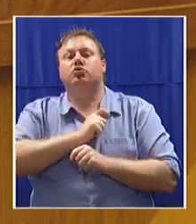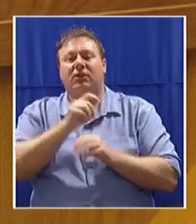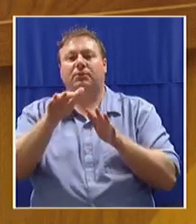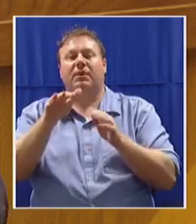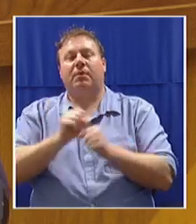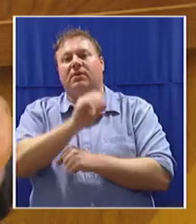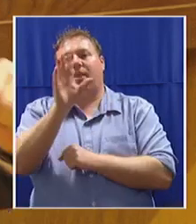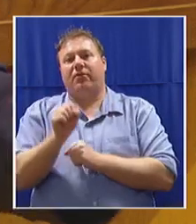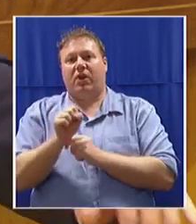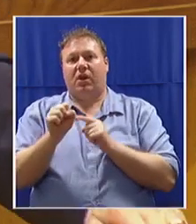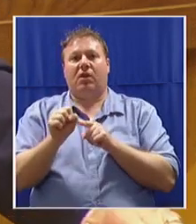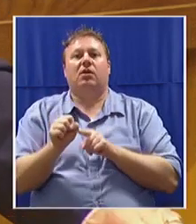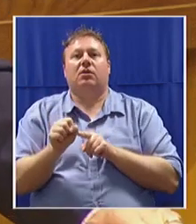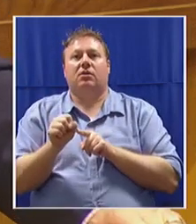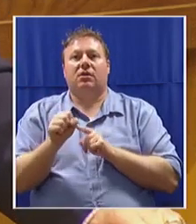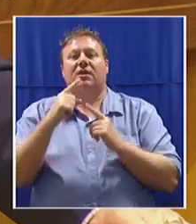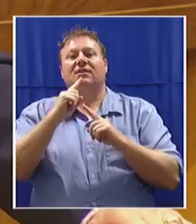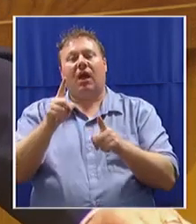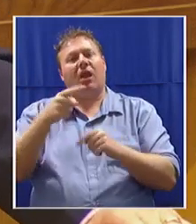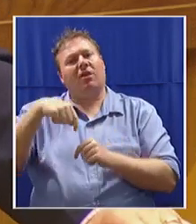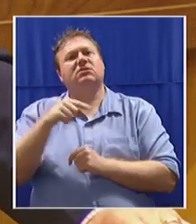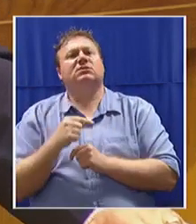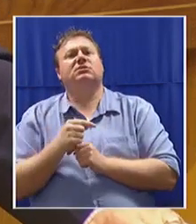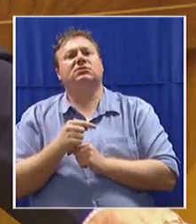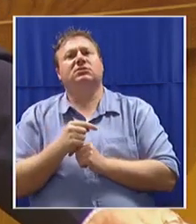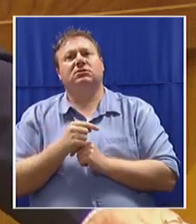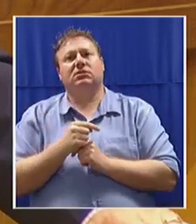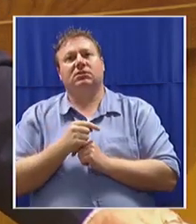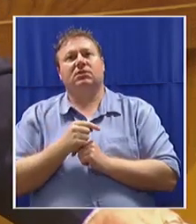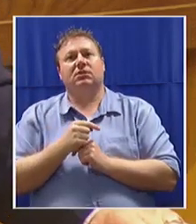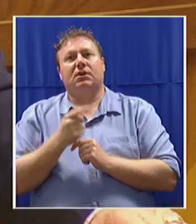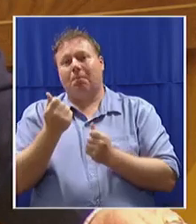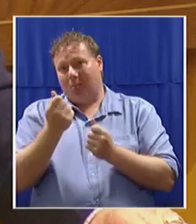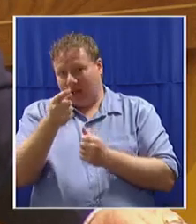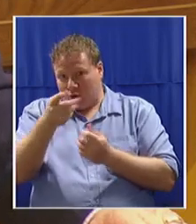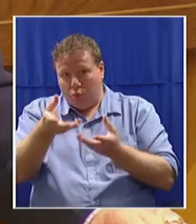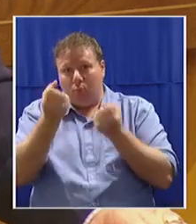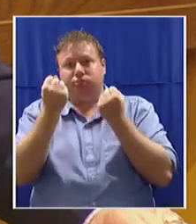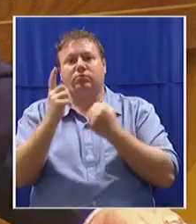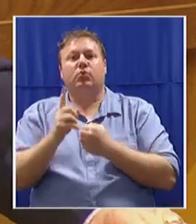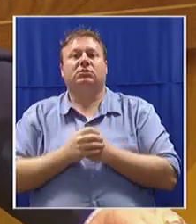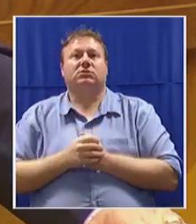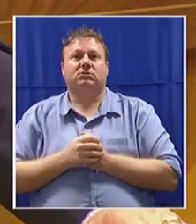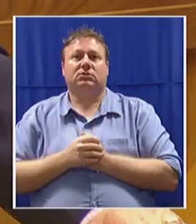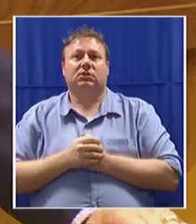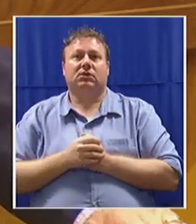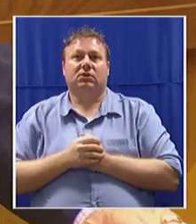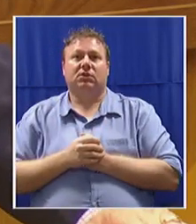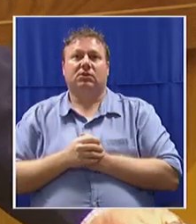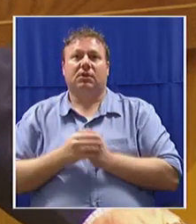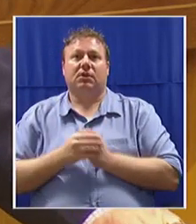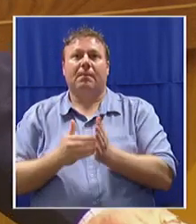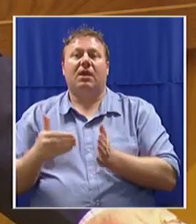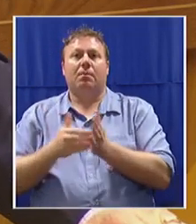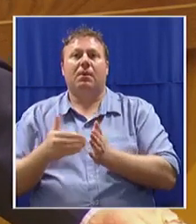en sê watter geld daar vir jou gegee is. Because, Honourable Chair, to receive millions